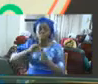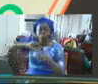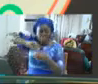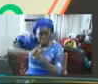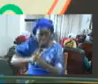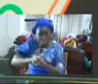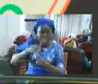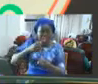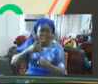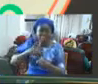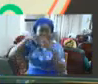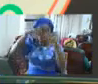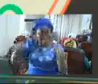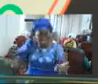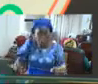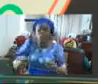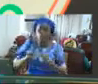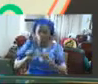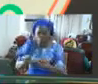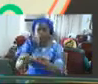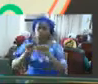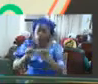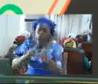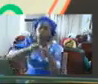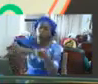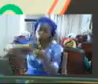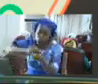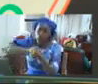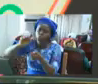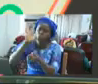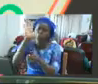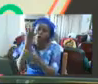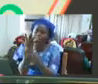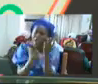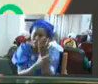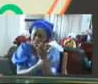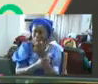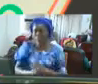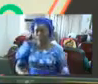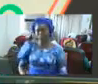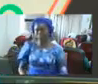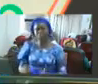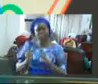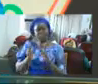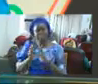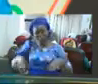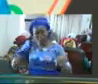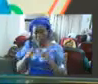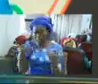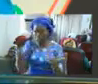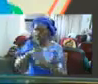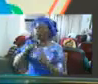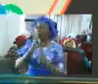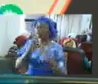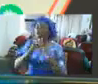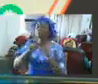keep on washing your hands. Now, when they talk about social distancing,